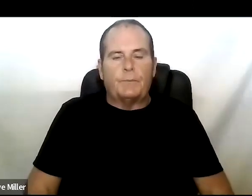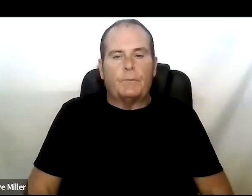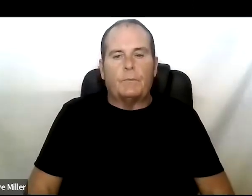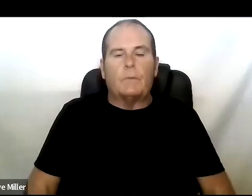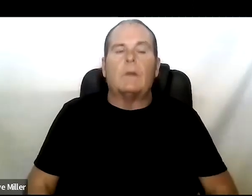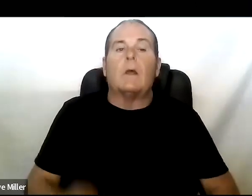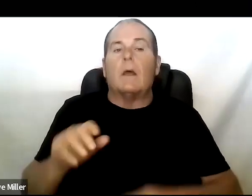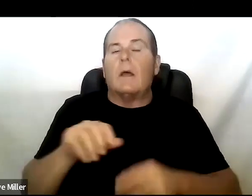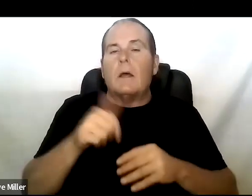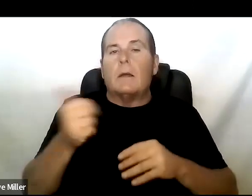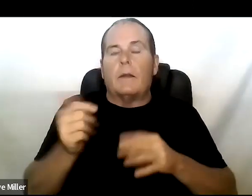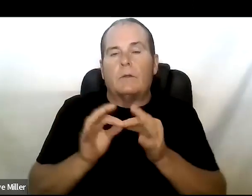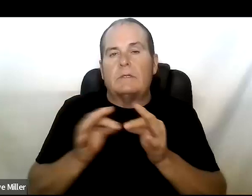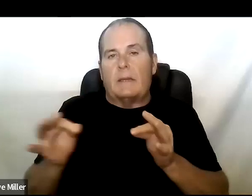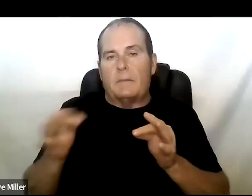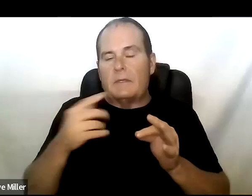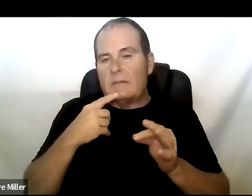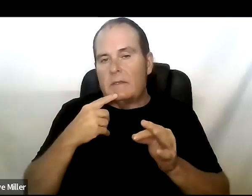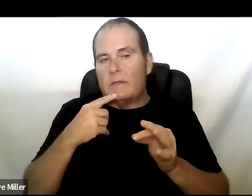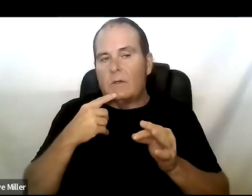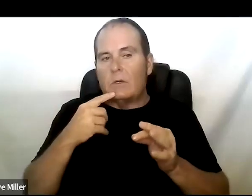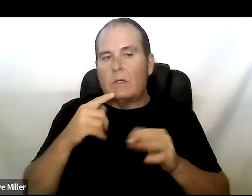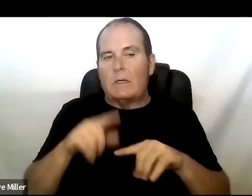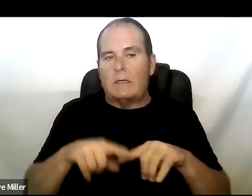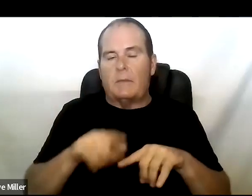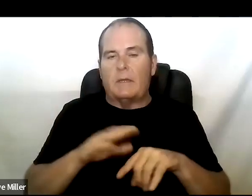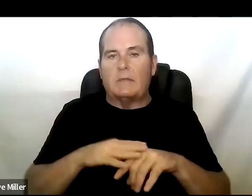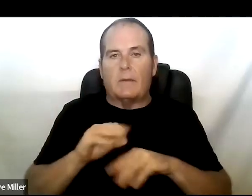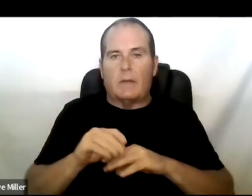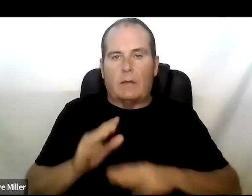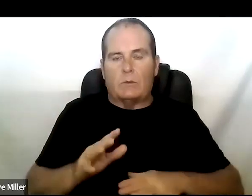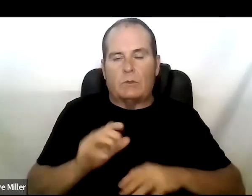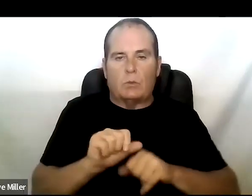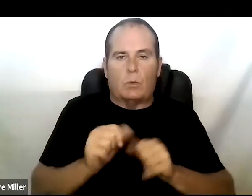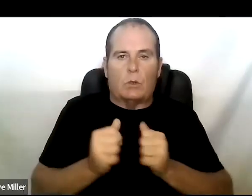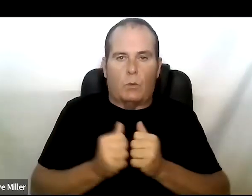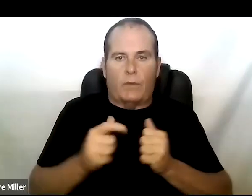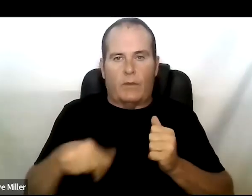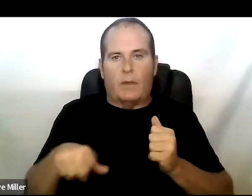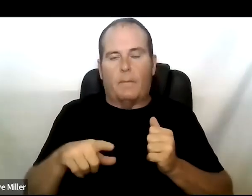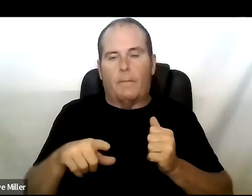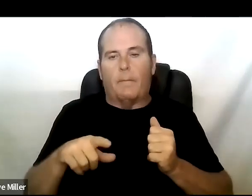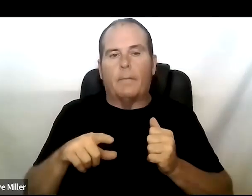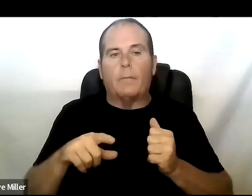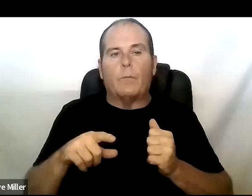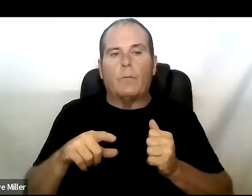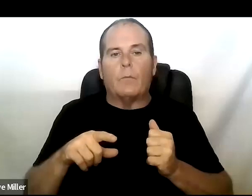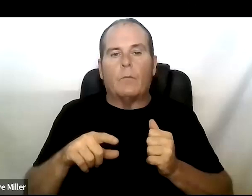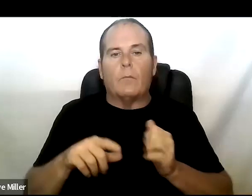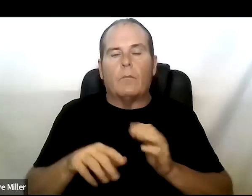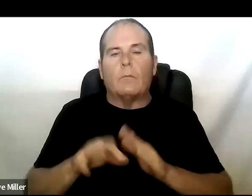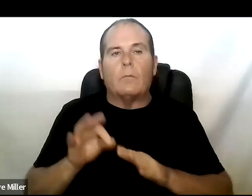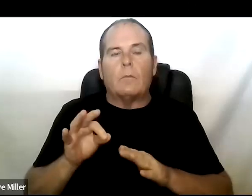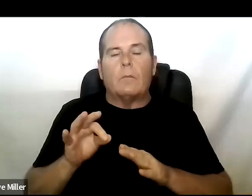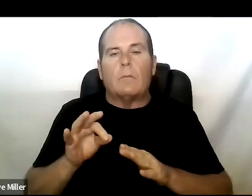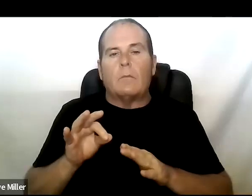Another statement, this solely depends on the counselor who is working with them. I find counselor